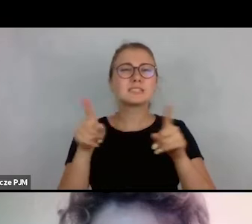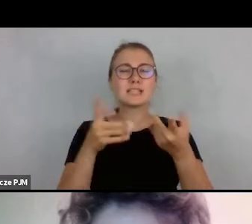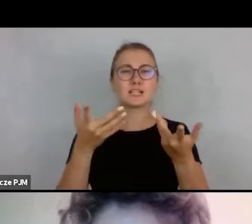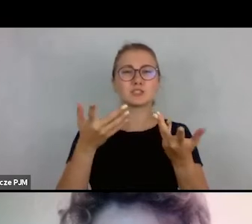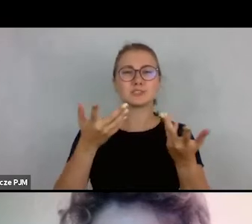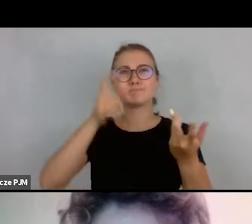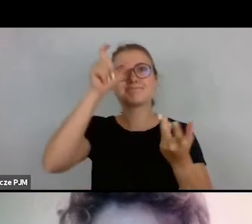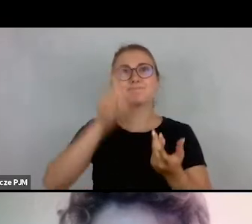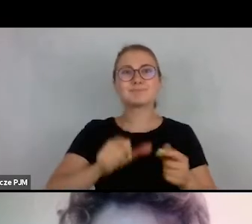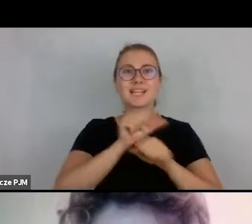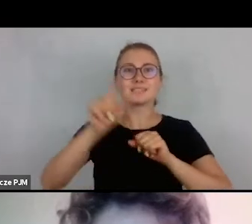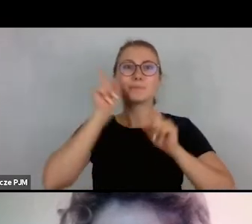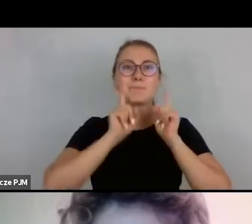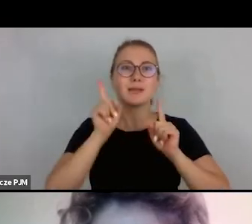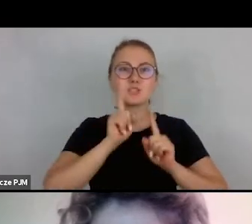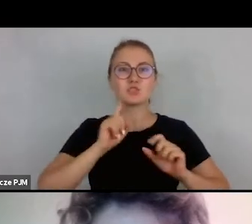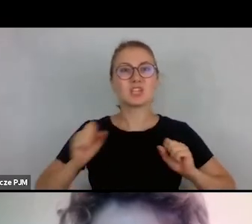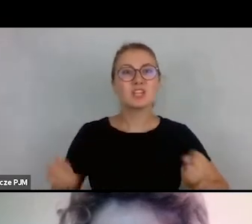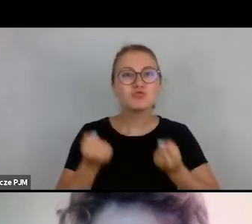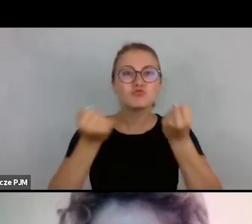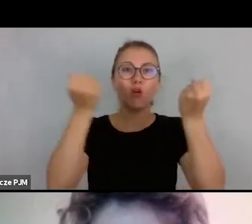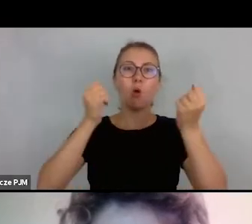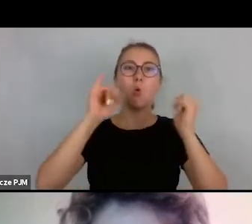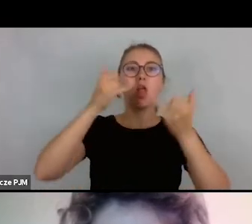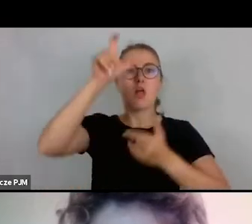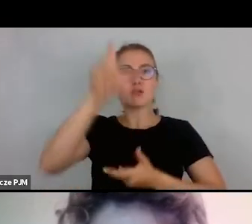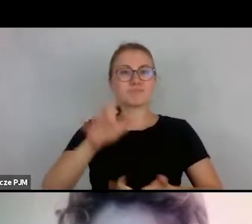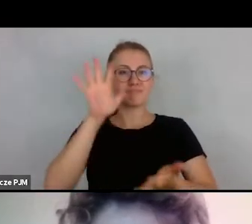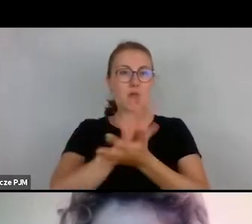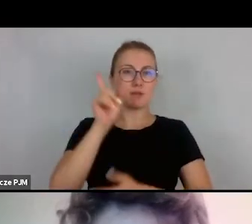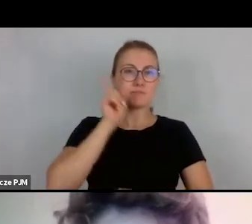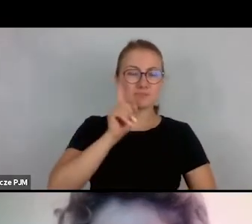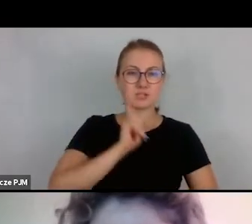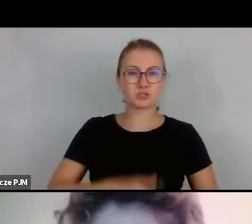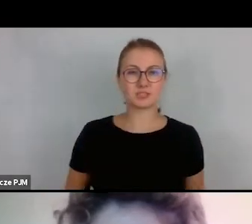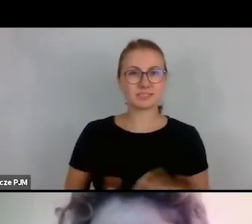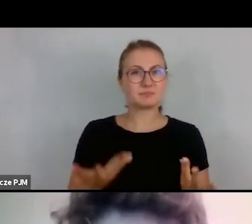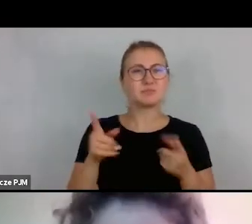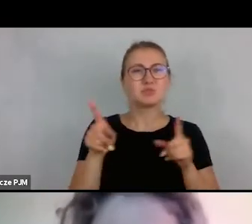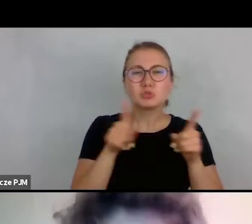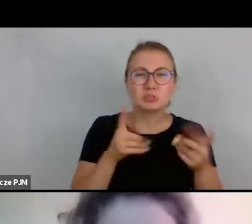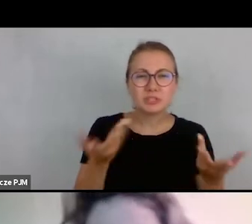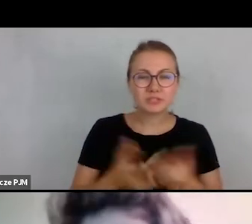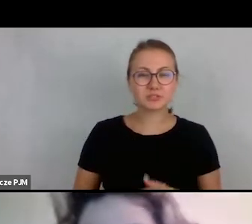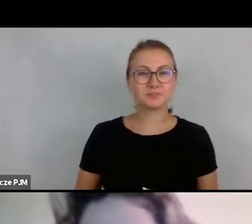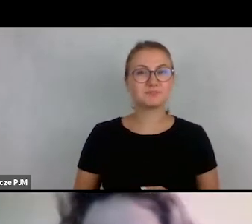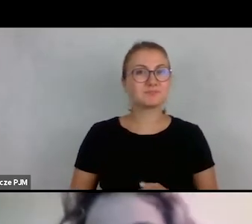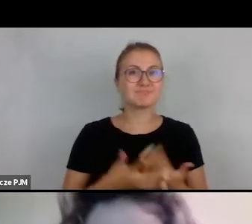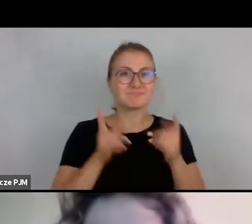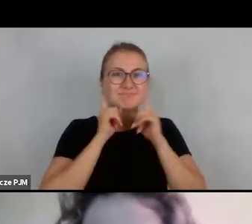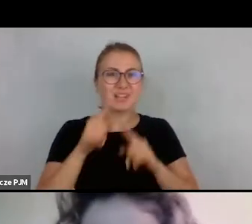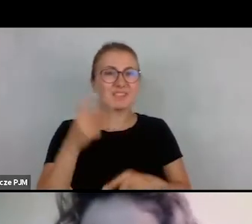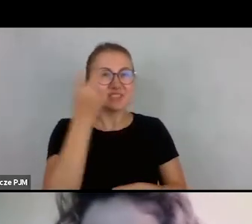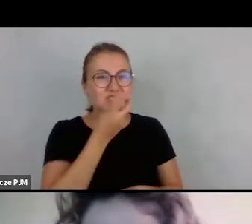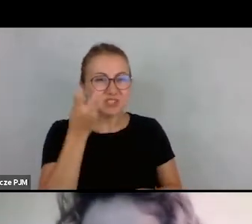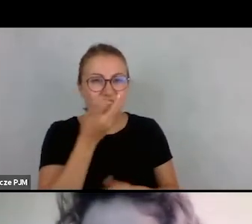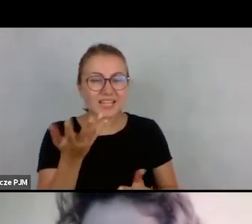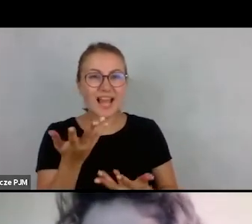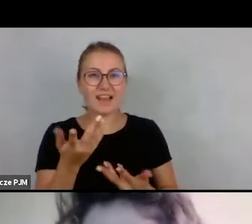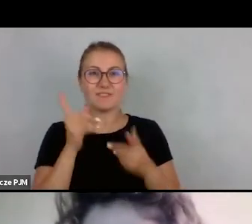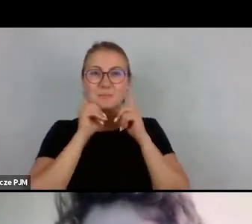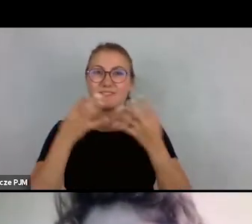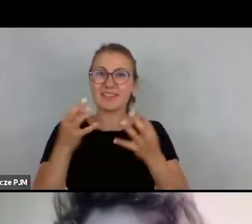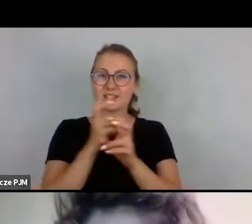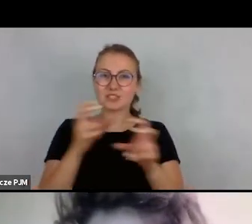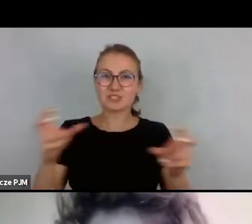it's so interesting. We live in a time, right, where gender is being questioned as a construct. And so, you